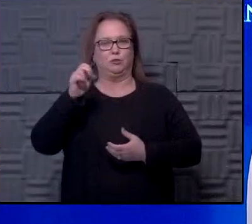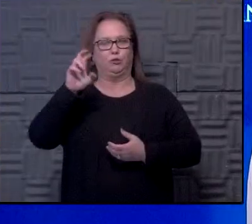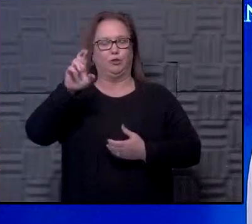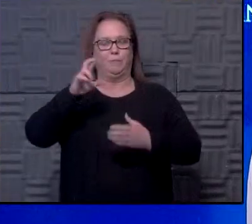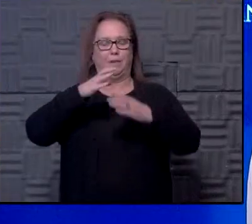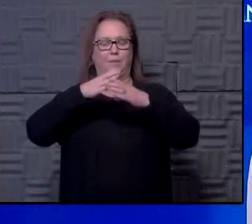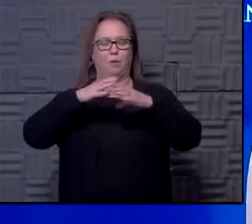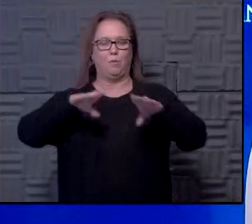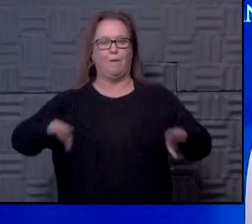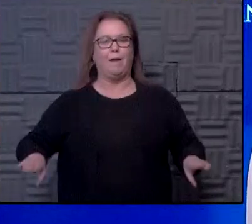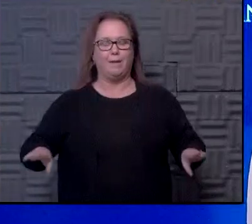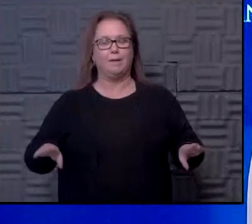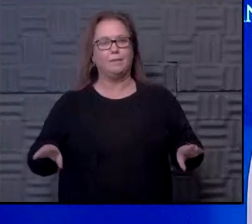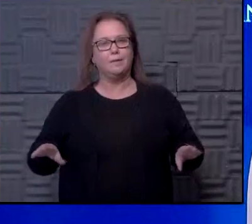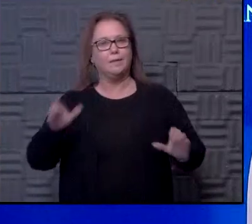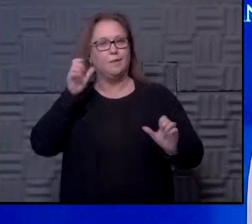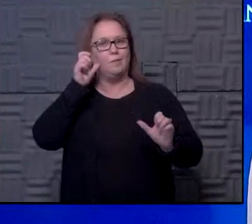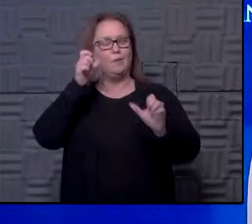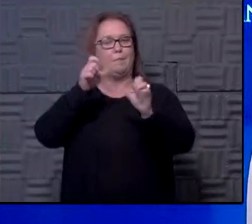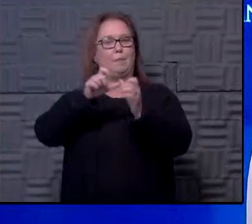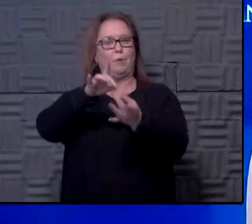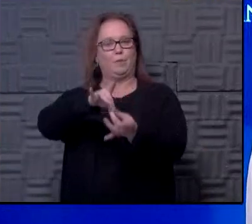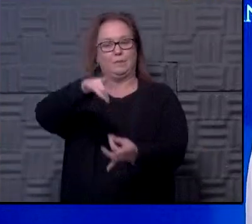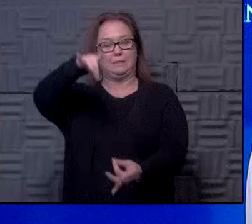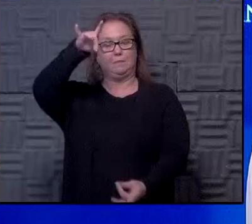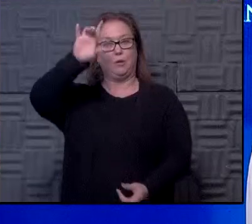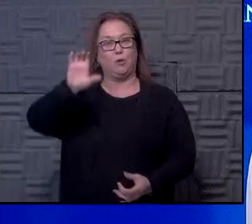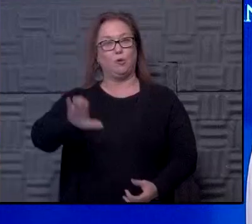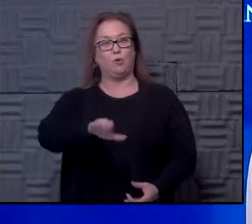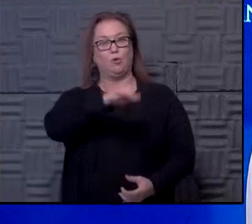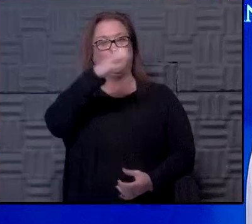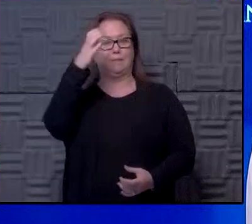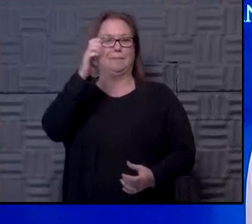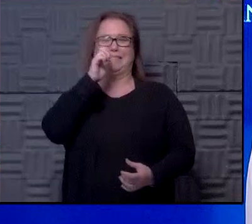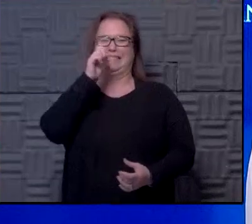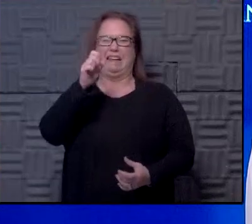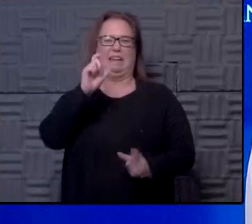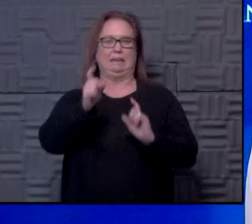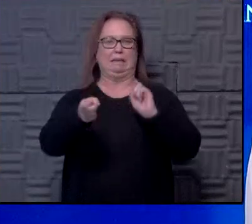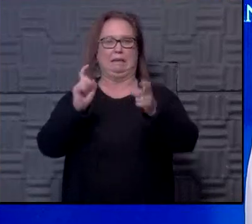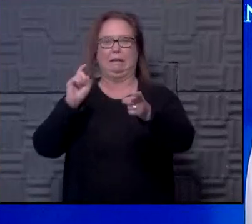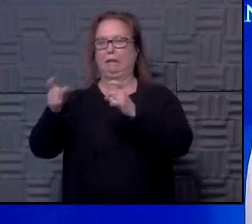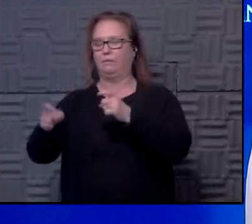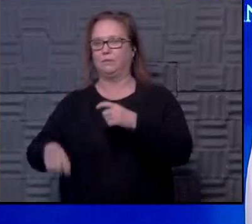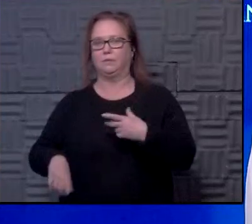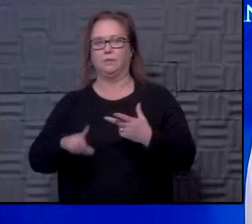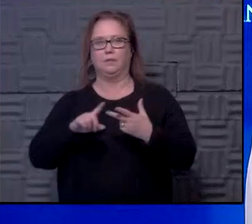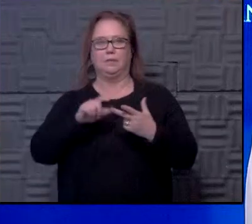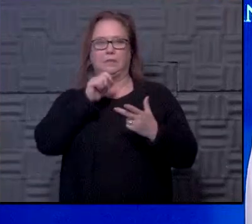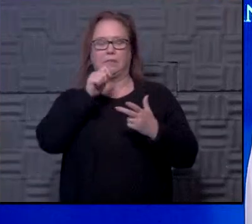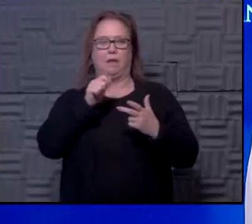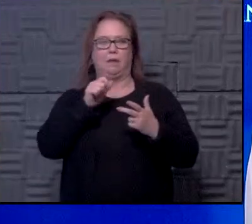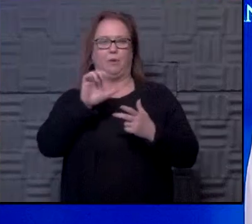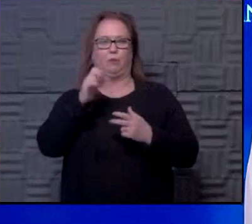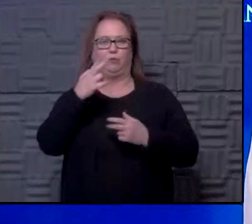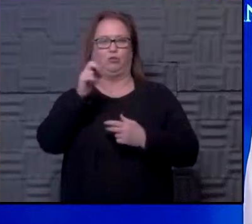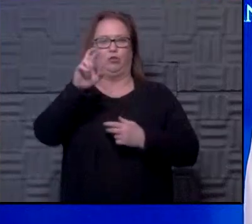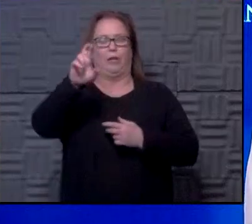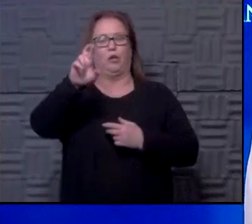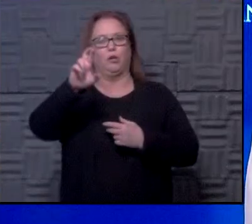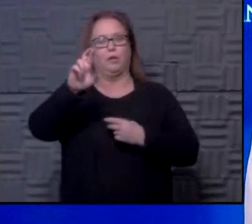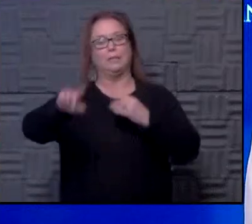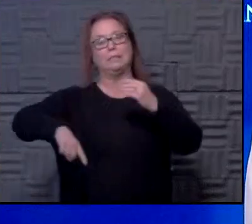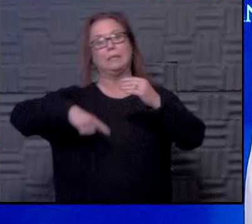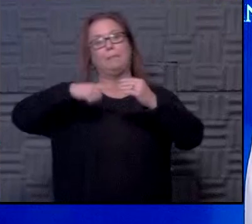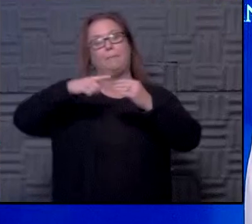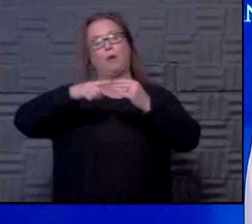little quieter, remember that the spirit of Christmas isn't about a lot of gifts, and it isn't about a lot of cheer. It's